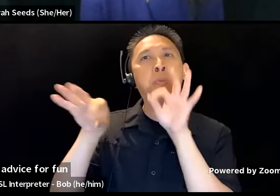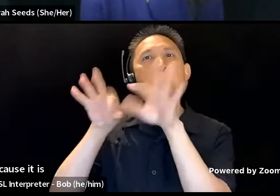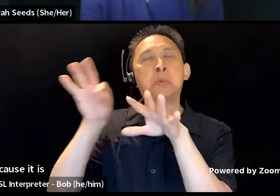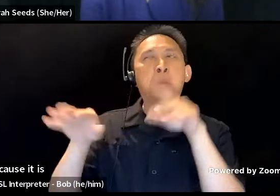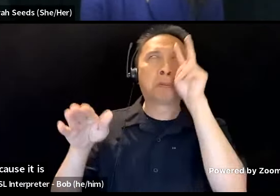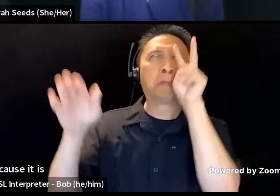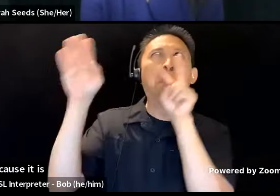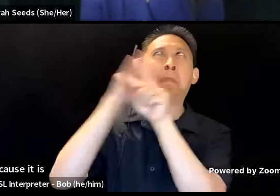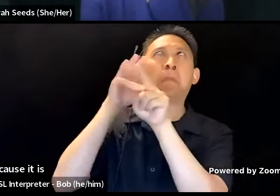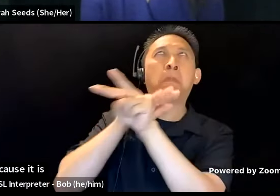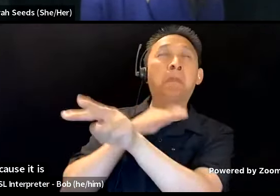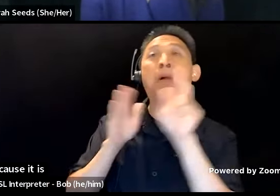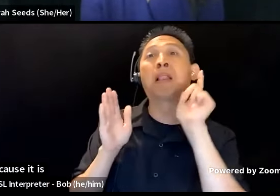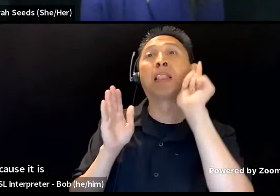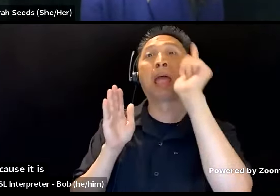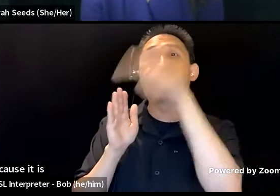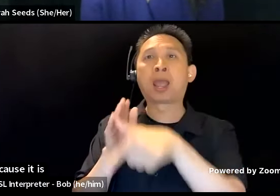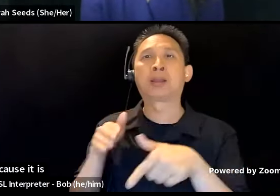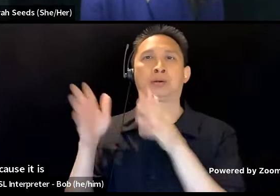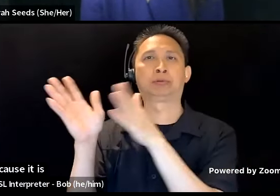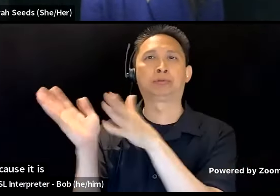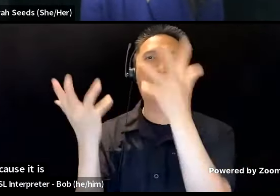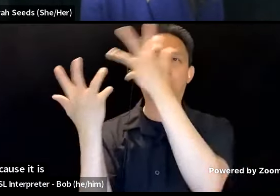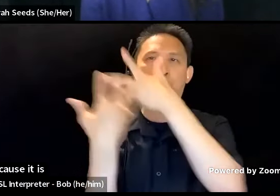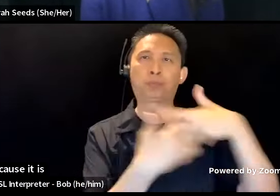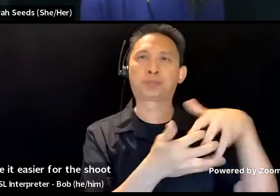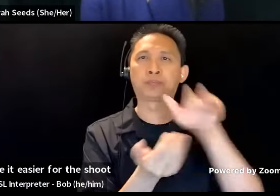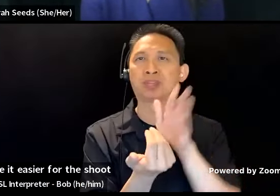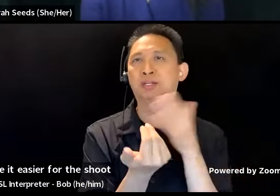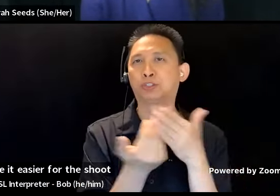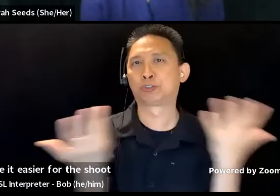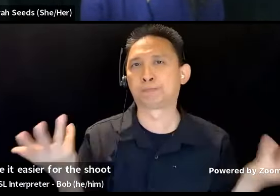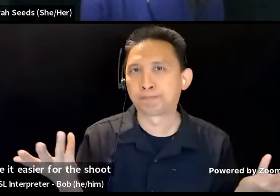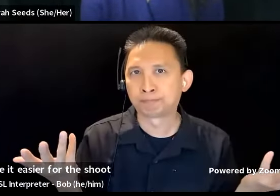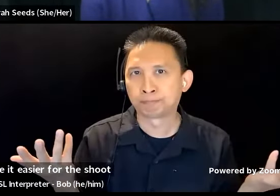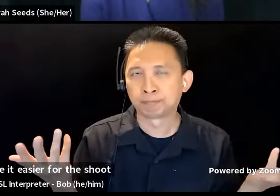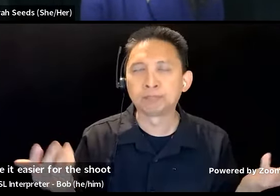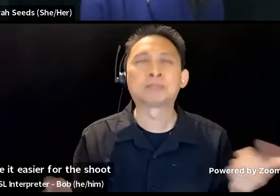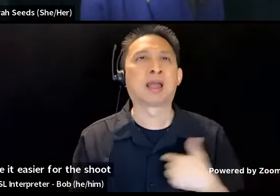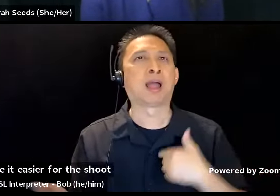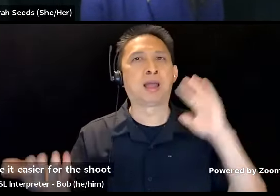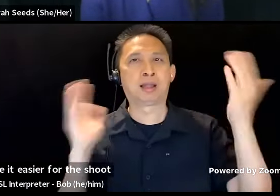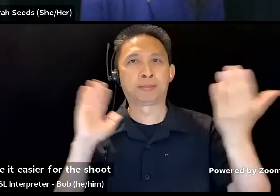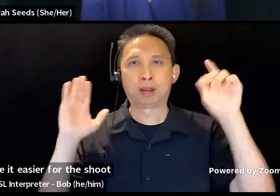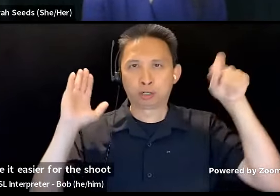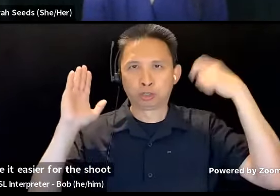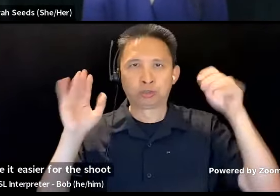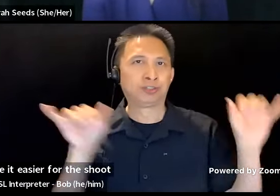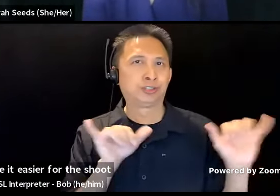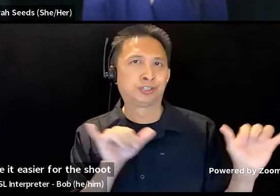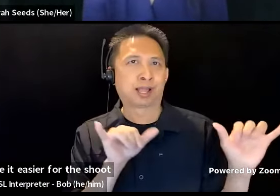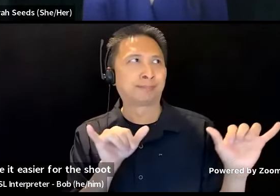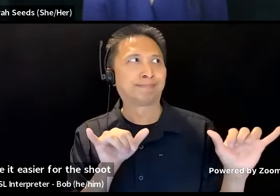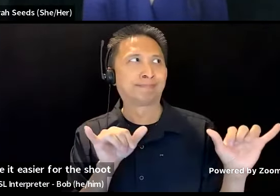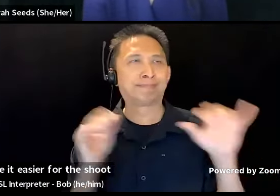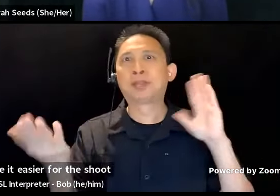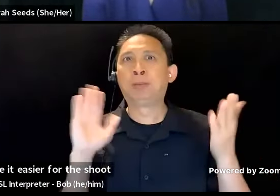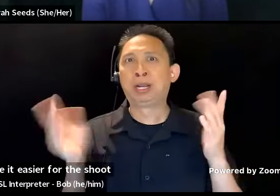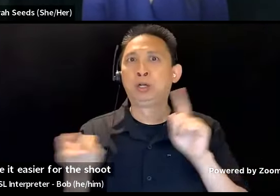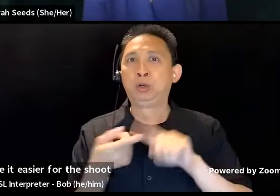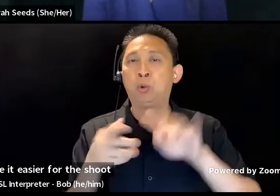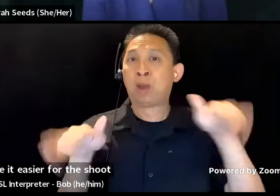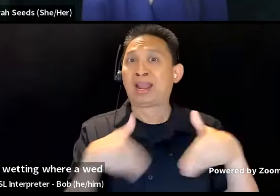always compare a shoot to a wedding, where your wedding should be well planned.